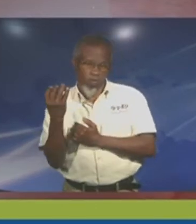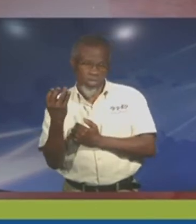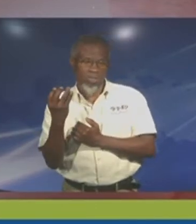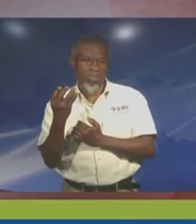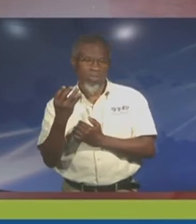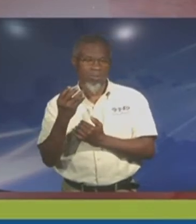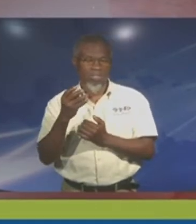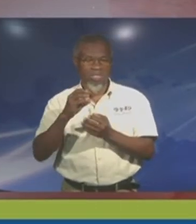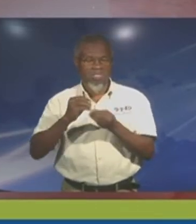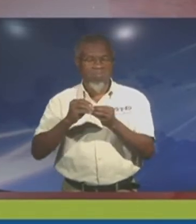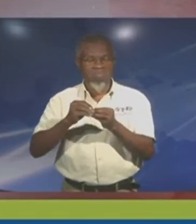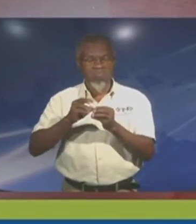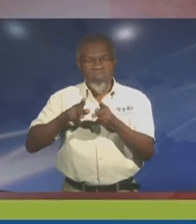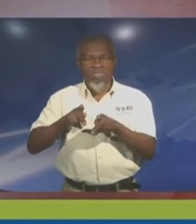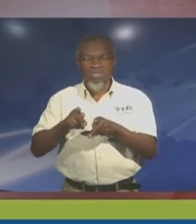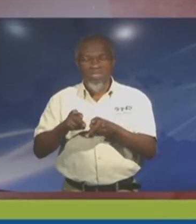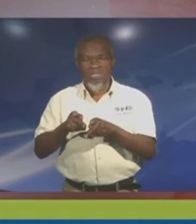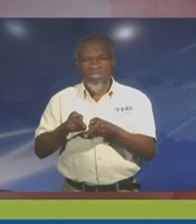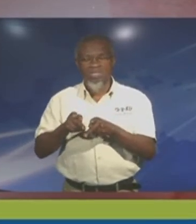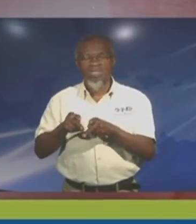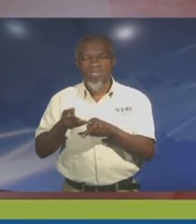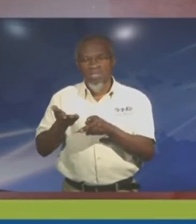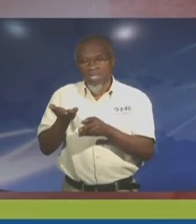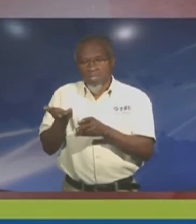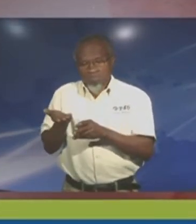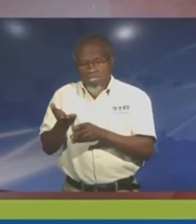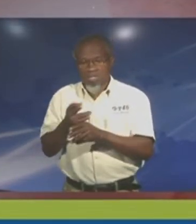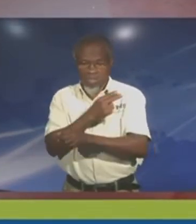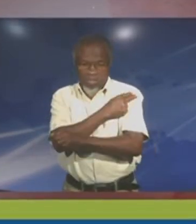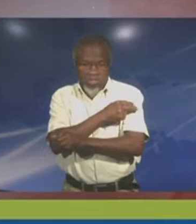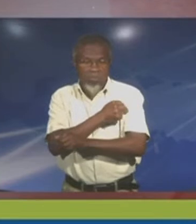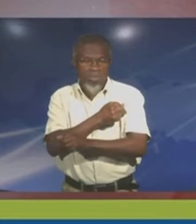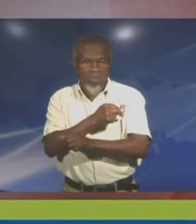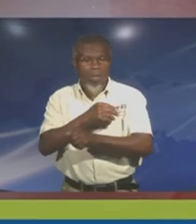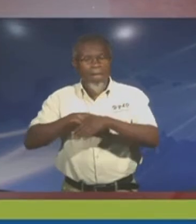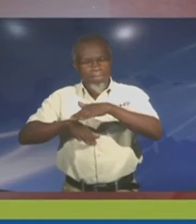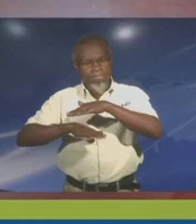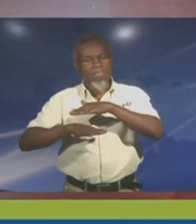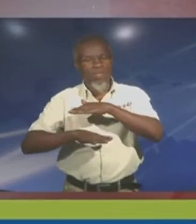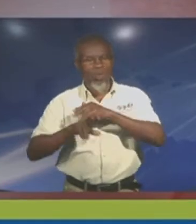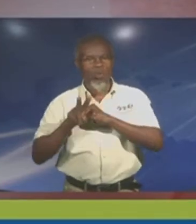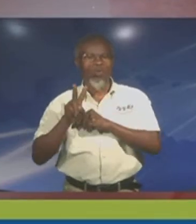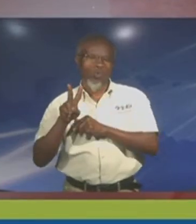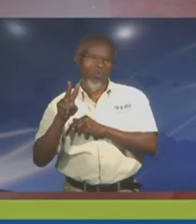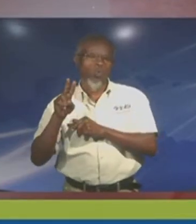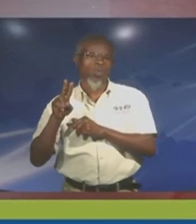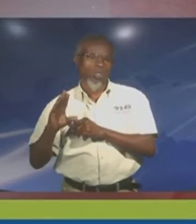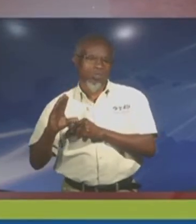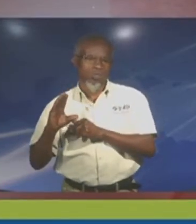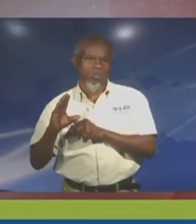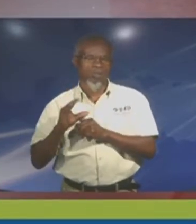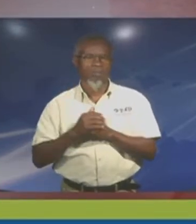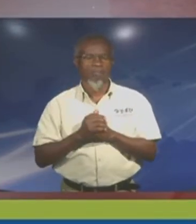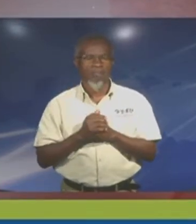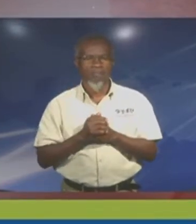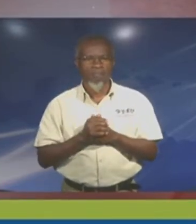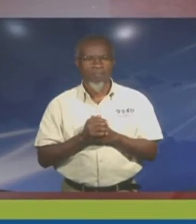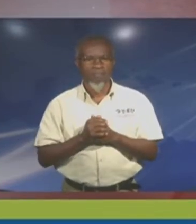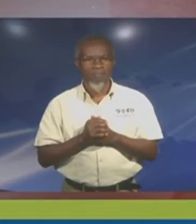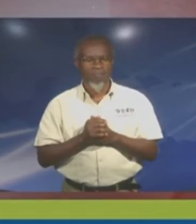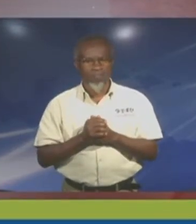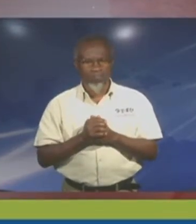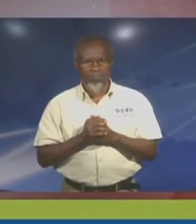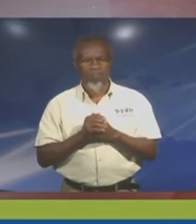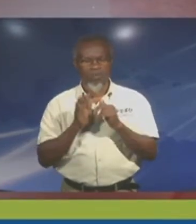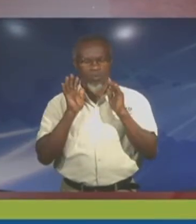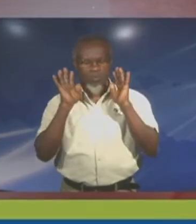system is under 200. And just to give some context to some of the dates and some of the trends that we